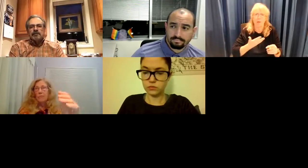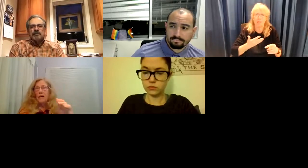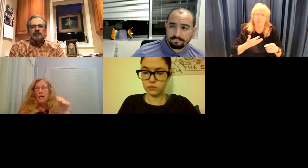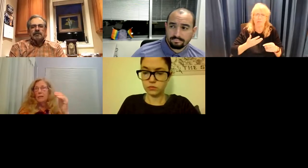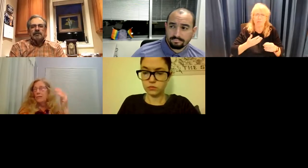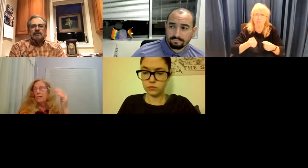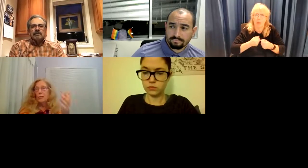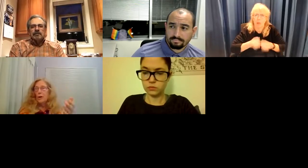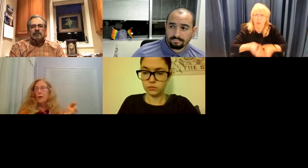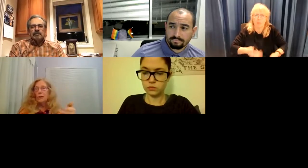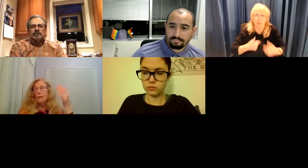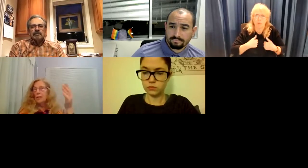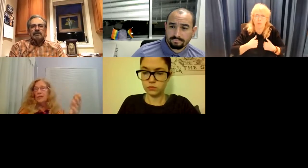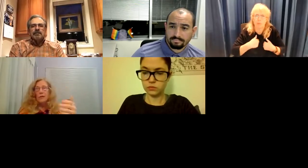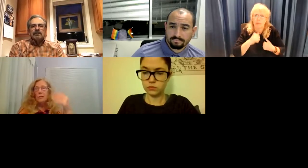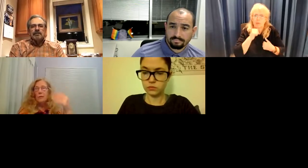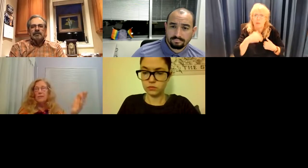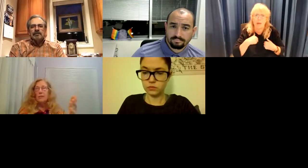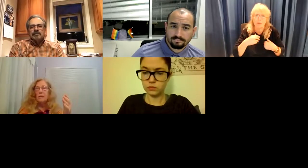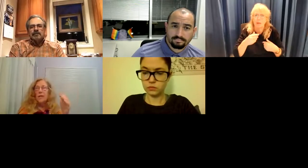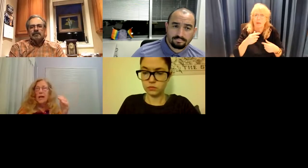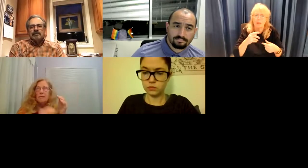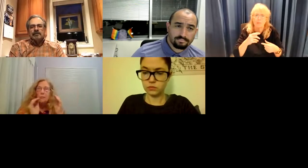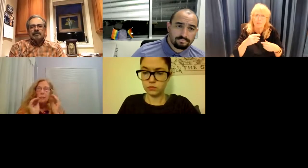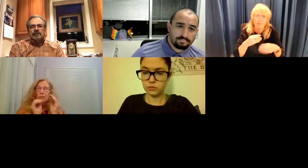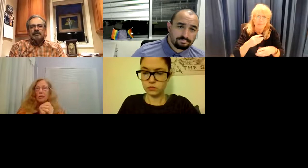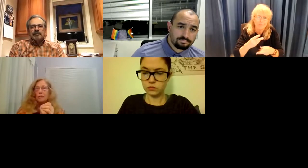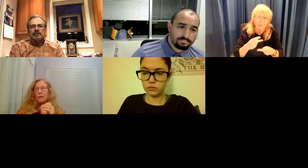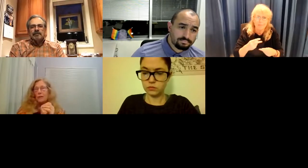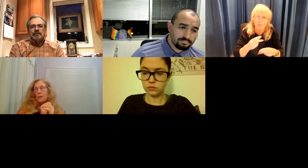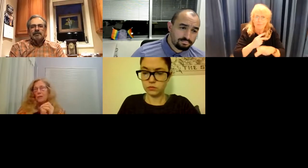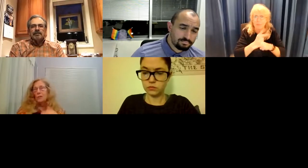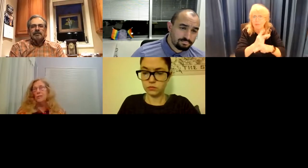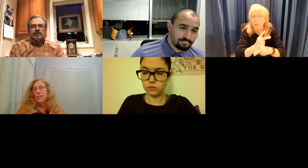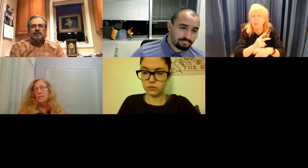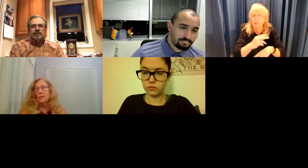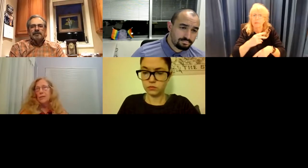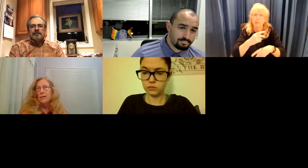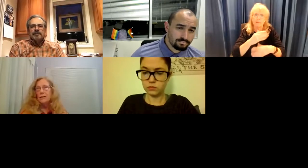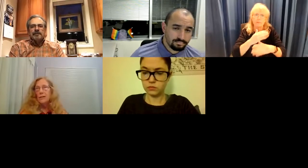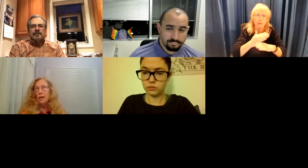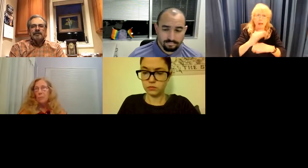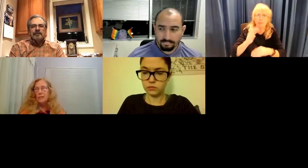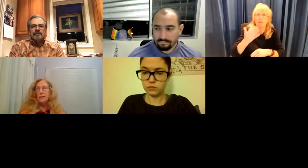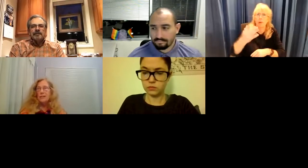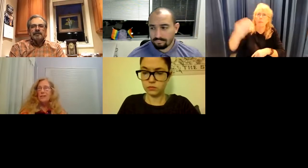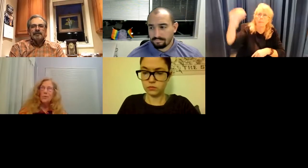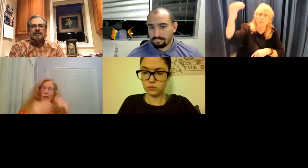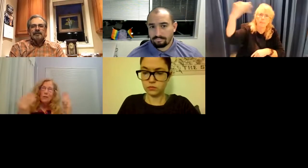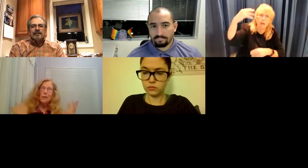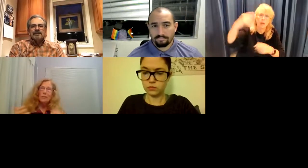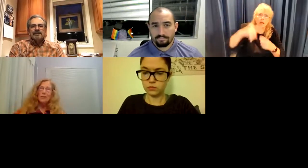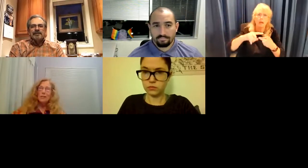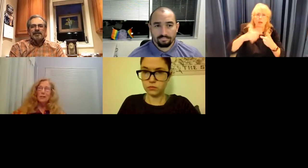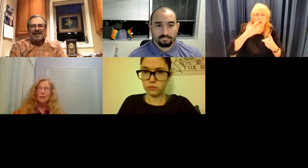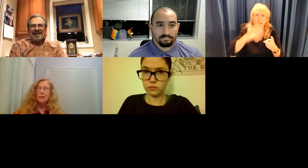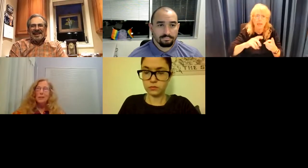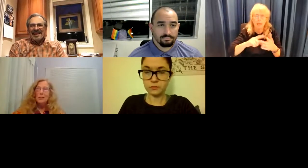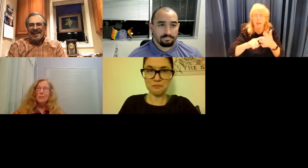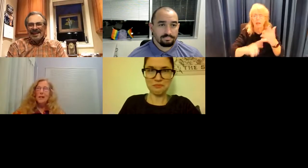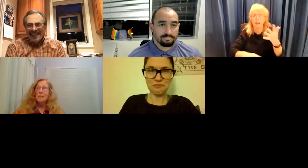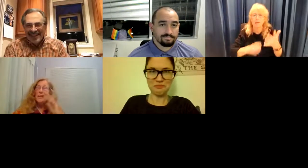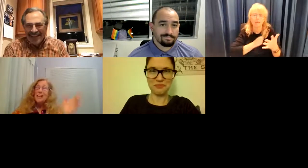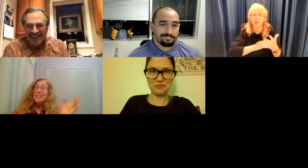are providing future water, et cetera. We have to preserve our trees so that we are protected. I'm sorry to ramble on so